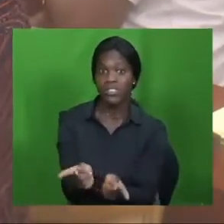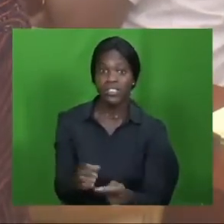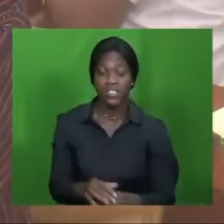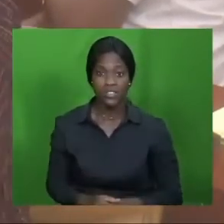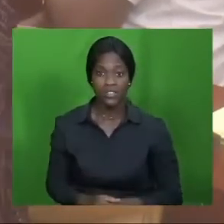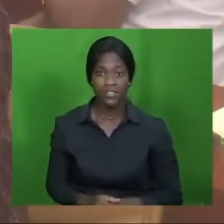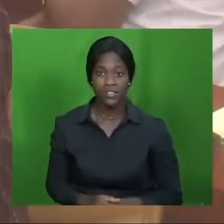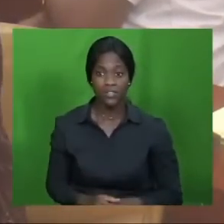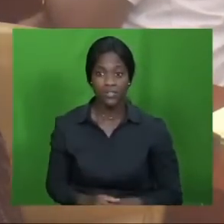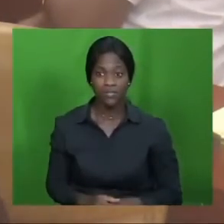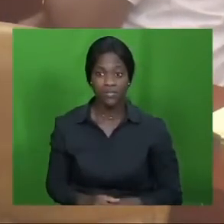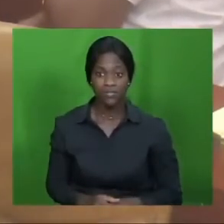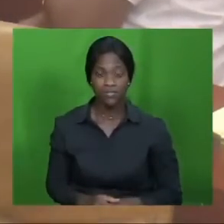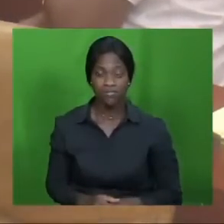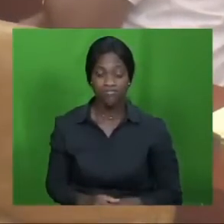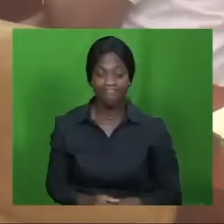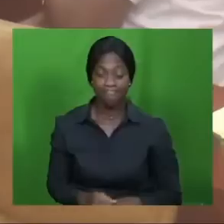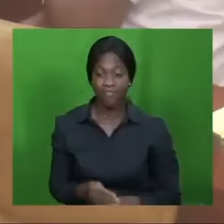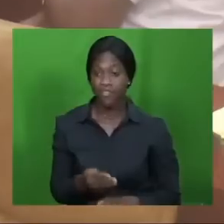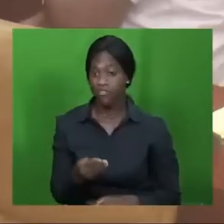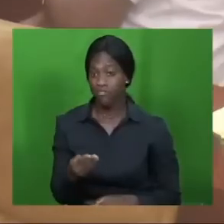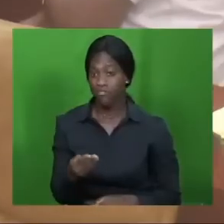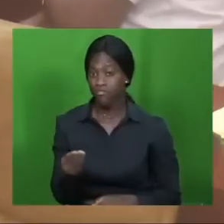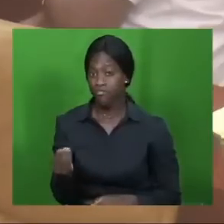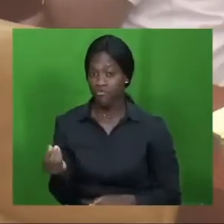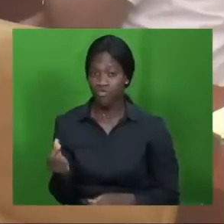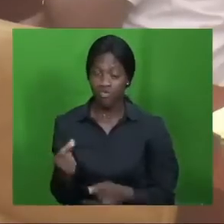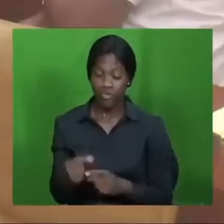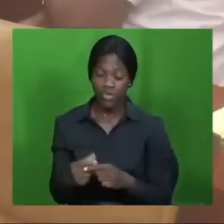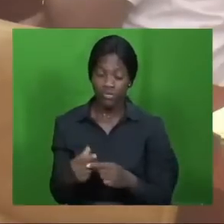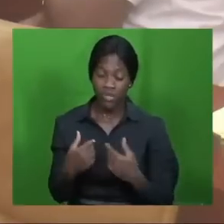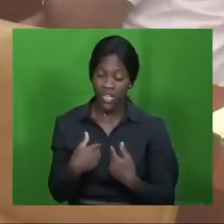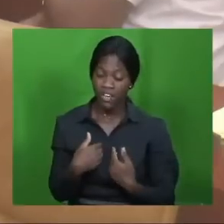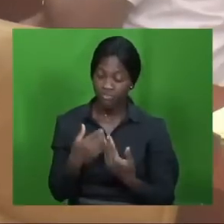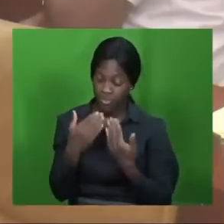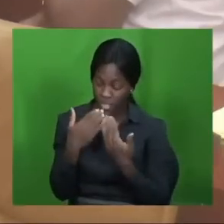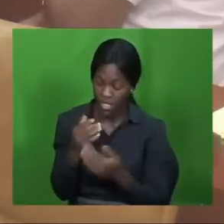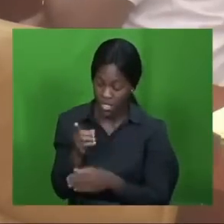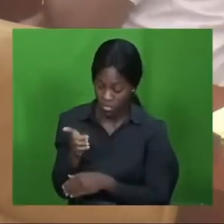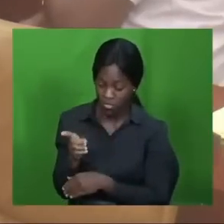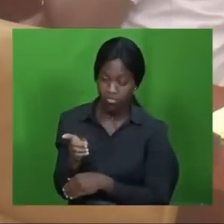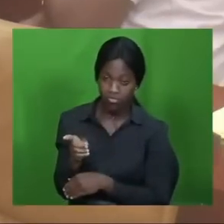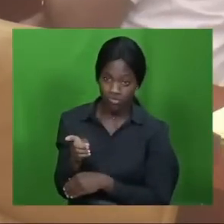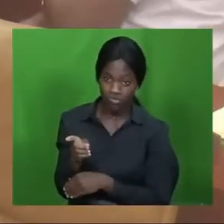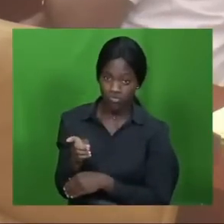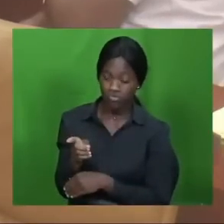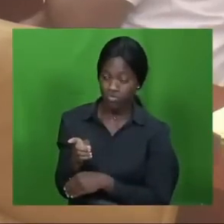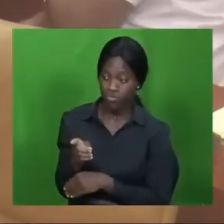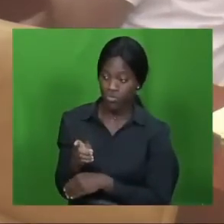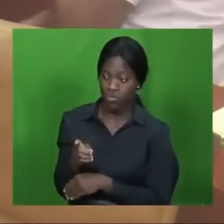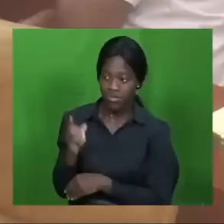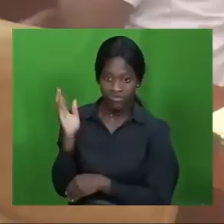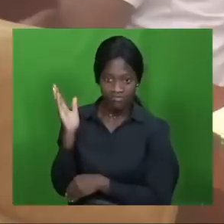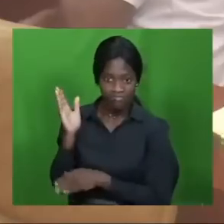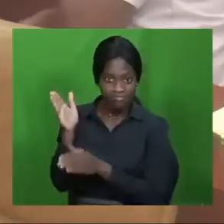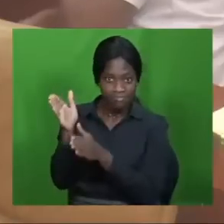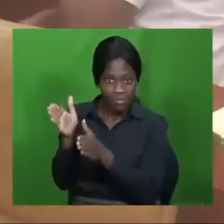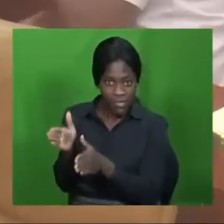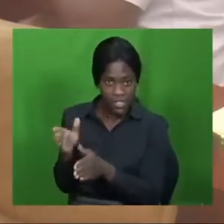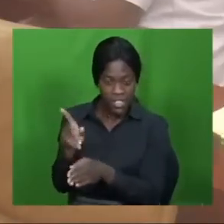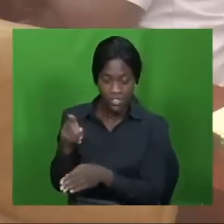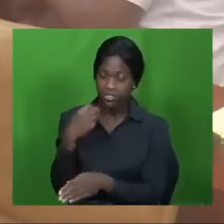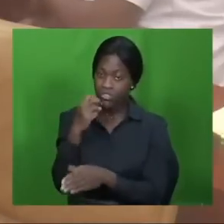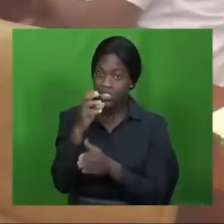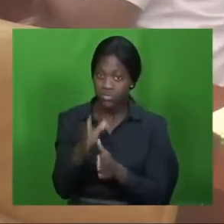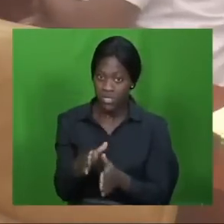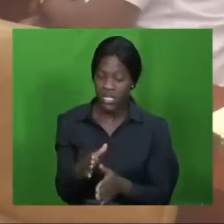and the world. To you, Mr. Speaker, I want to thank the minister again and to thank the players. They did their best, but our best was not enough to salvage